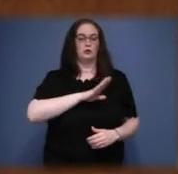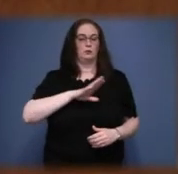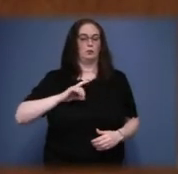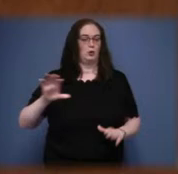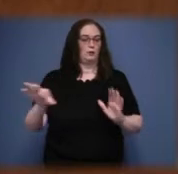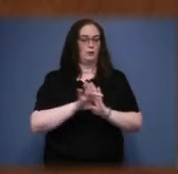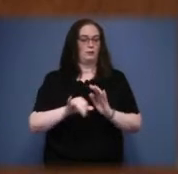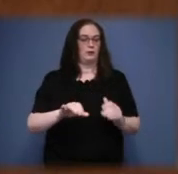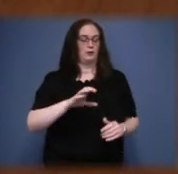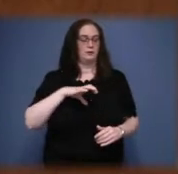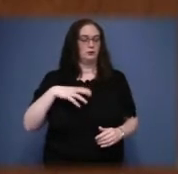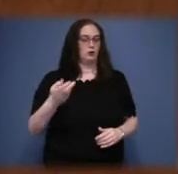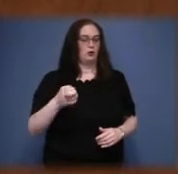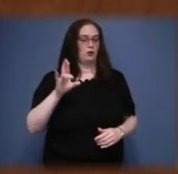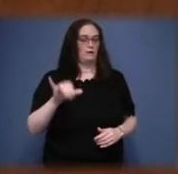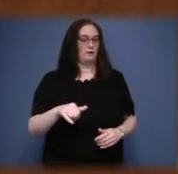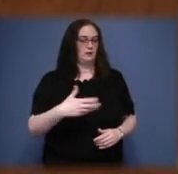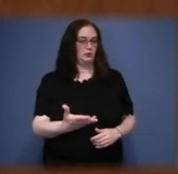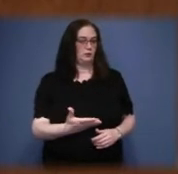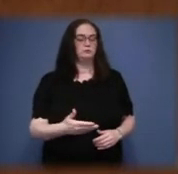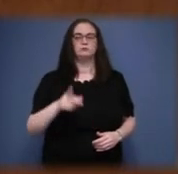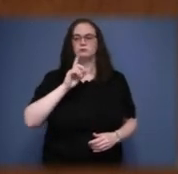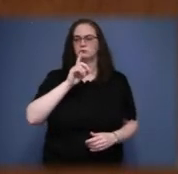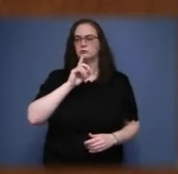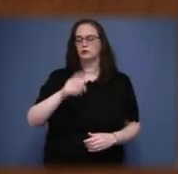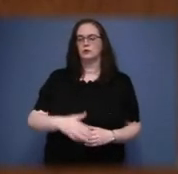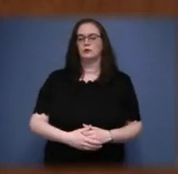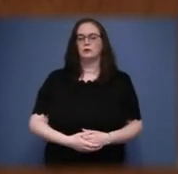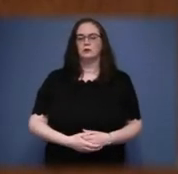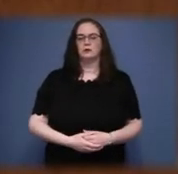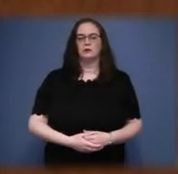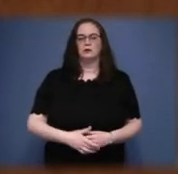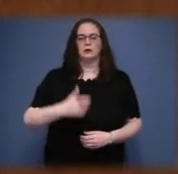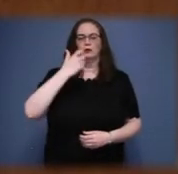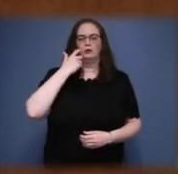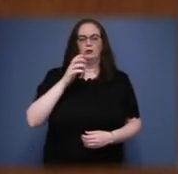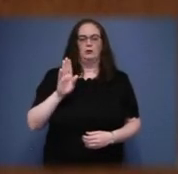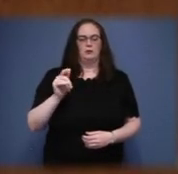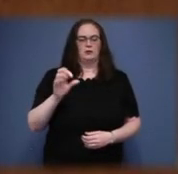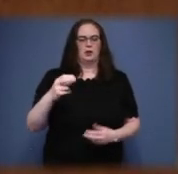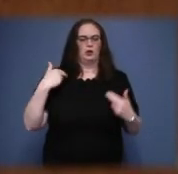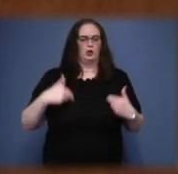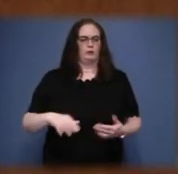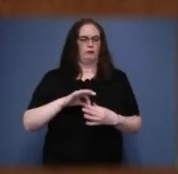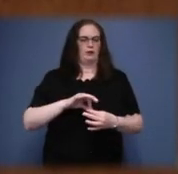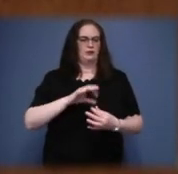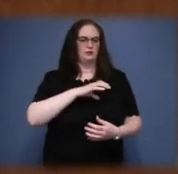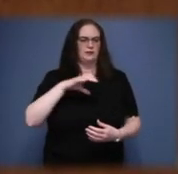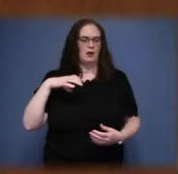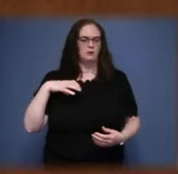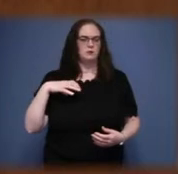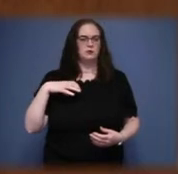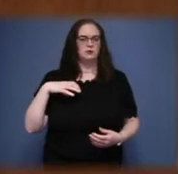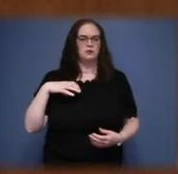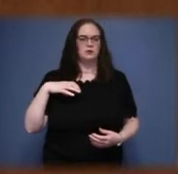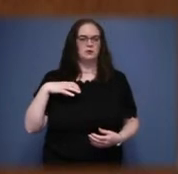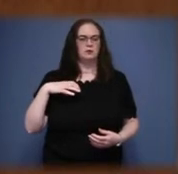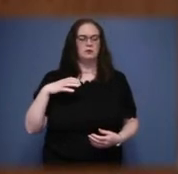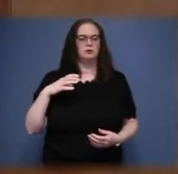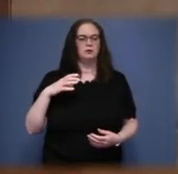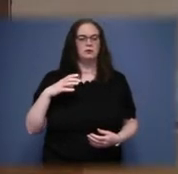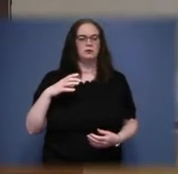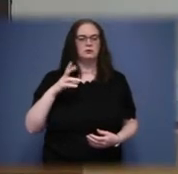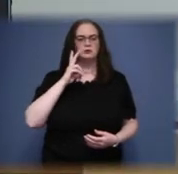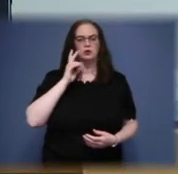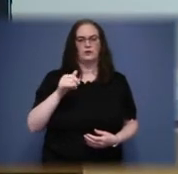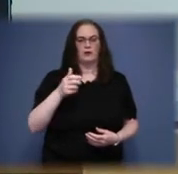today. Commissioner Harvey, do you want to do those? Sure. We recently, the Bucks County Human Relations Council saw that